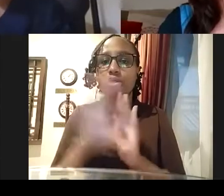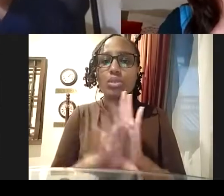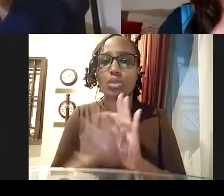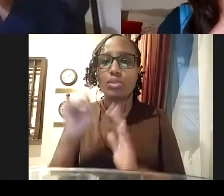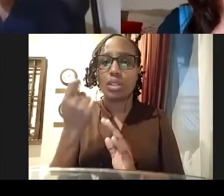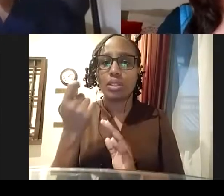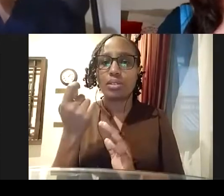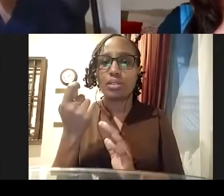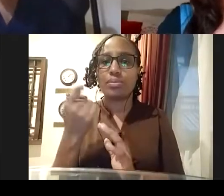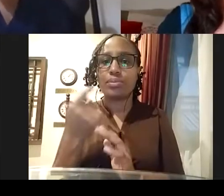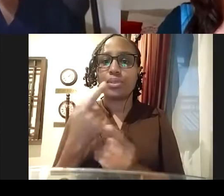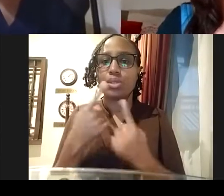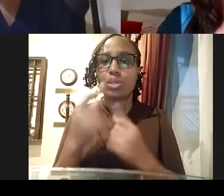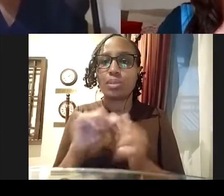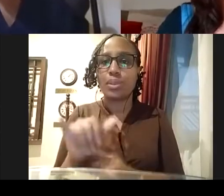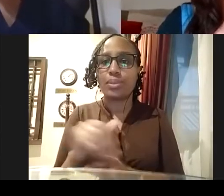it?